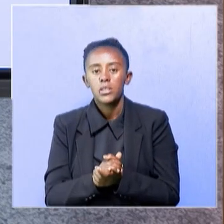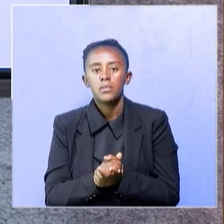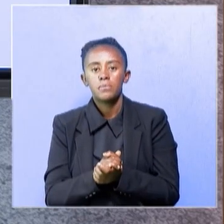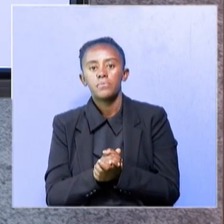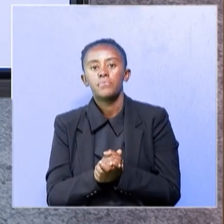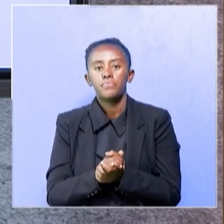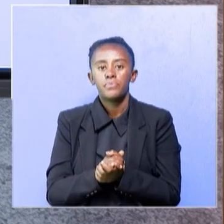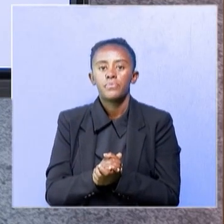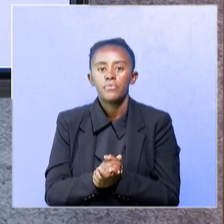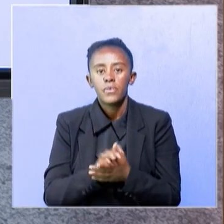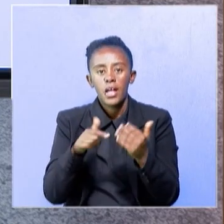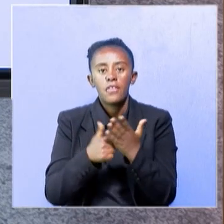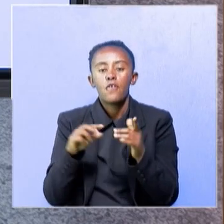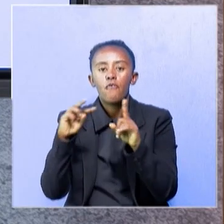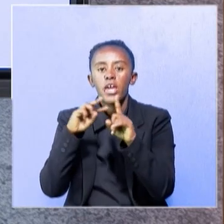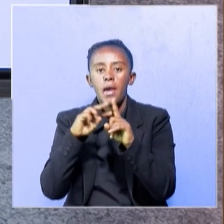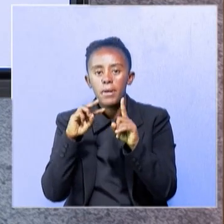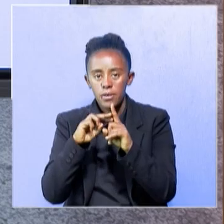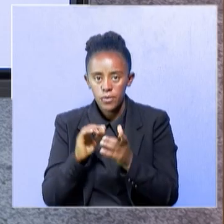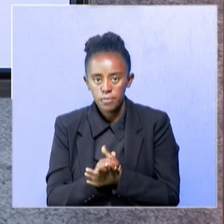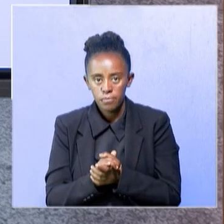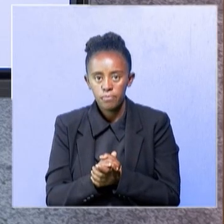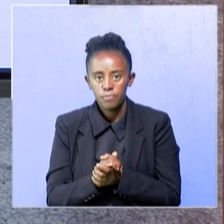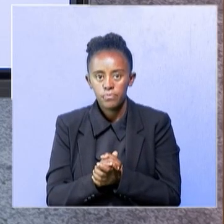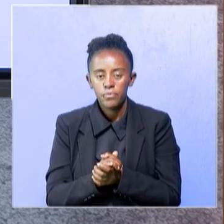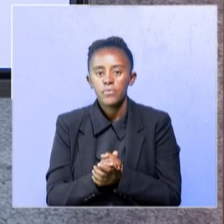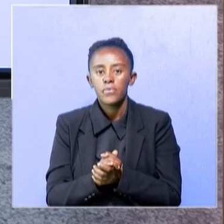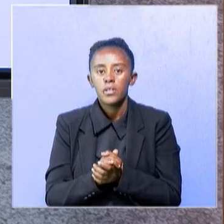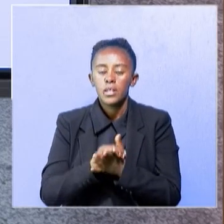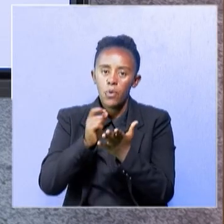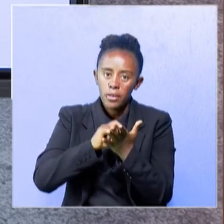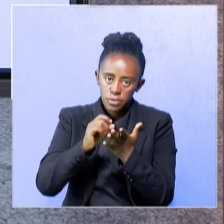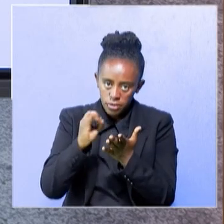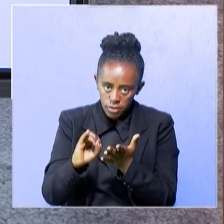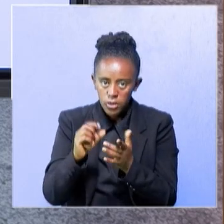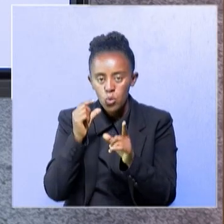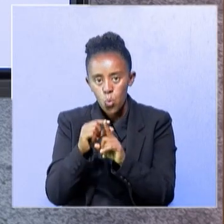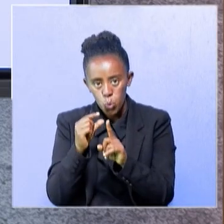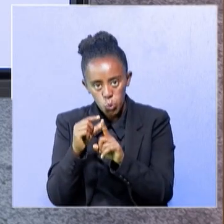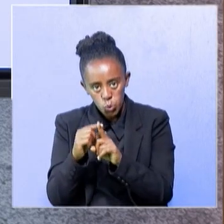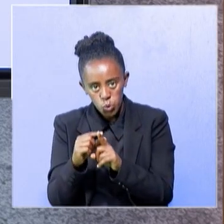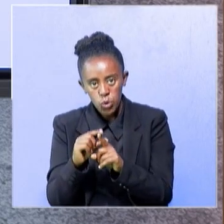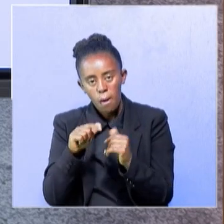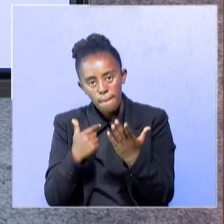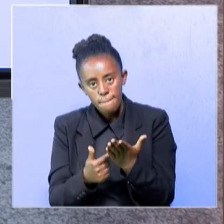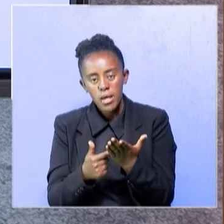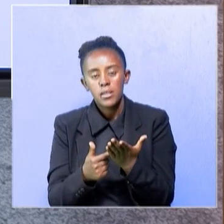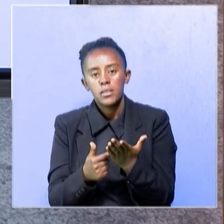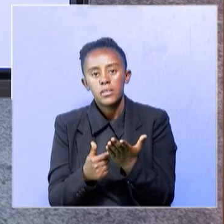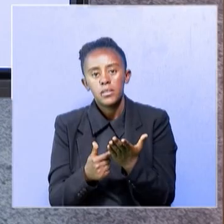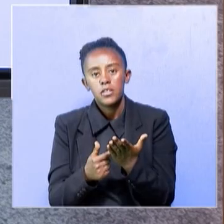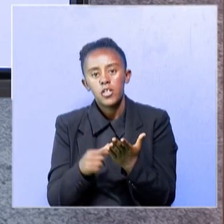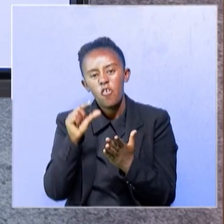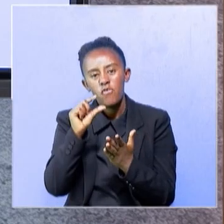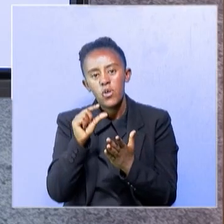regarding these vocabularies. So I'm writing a words among a